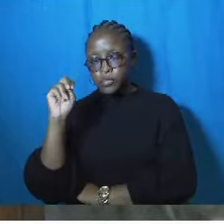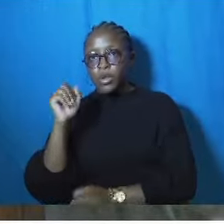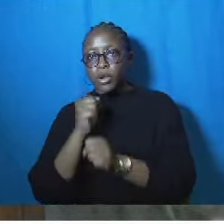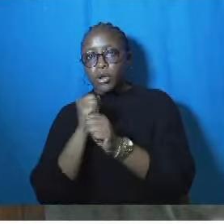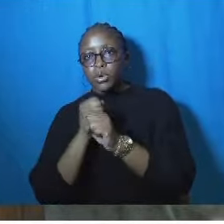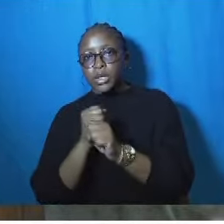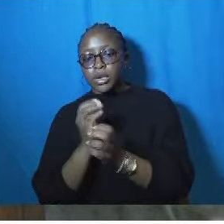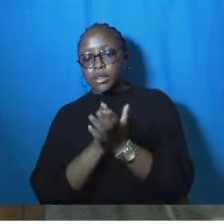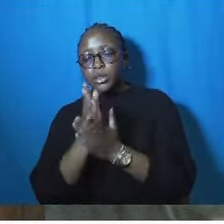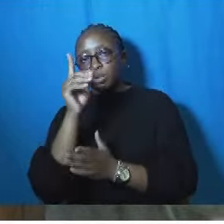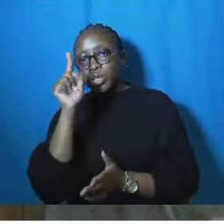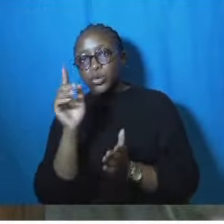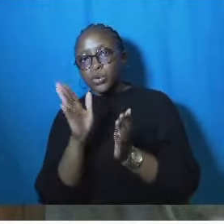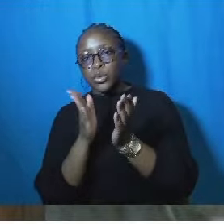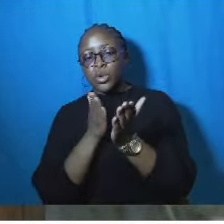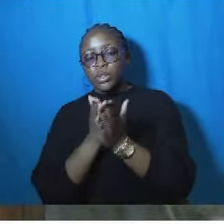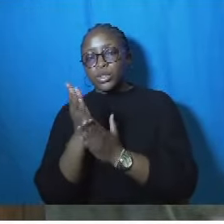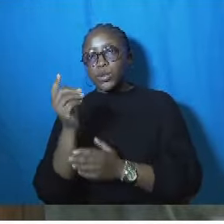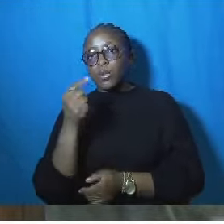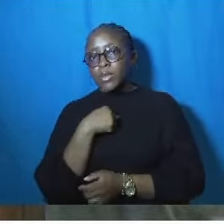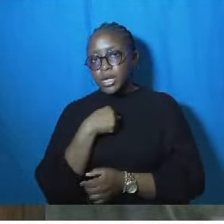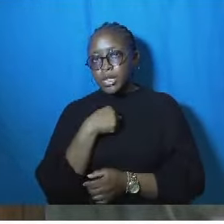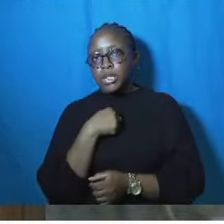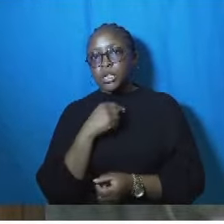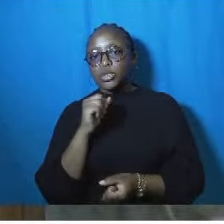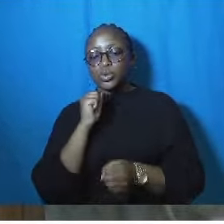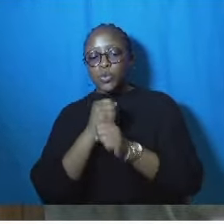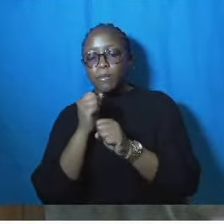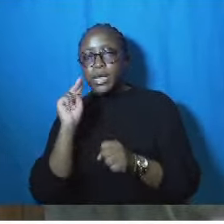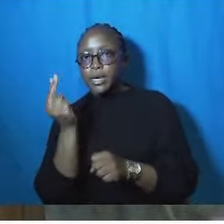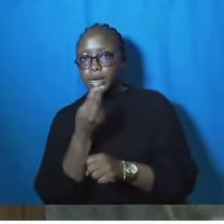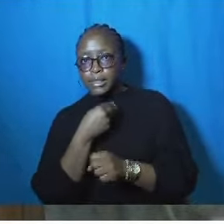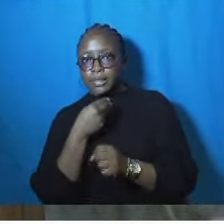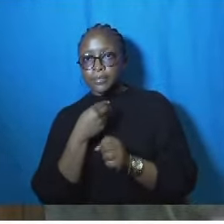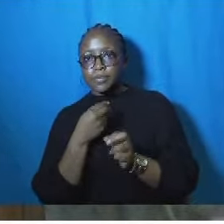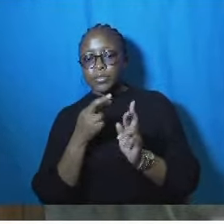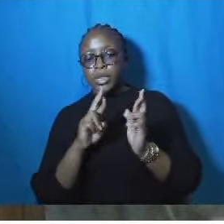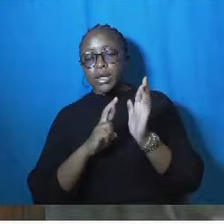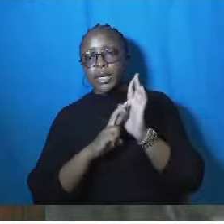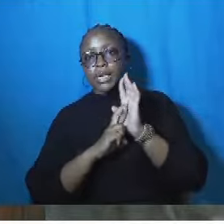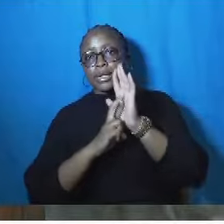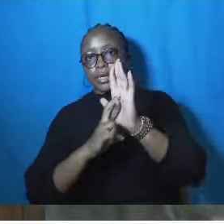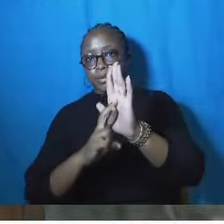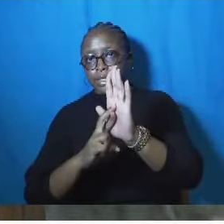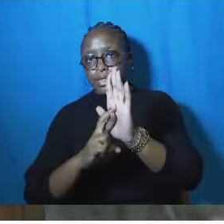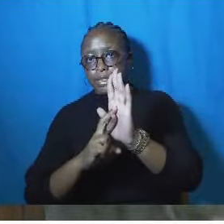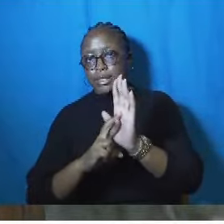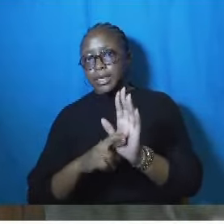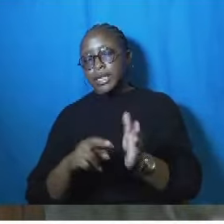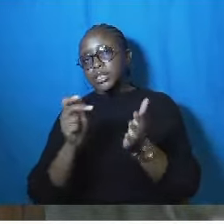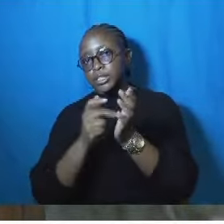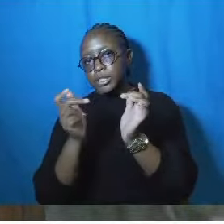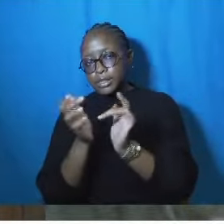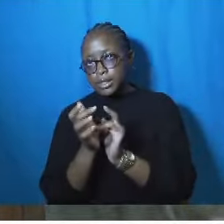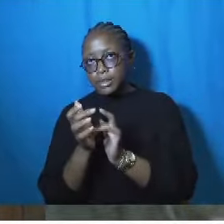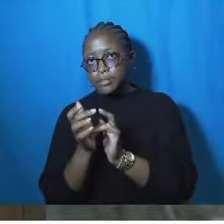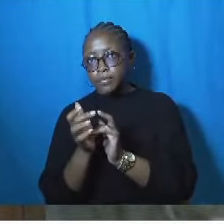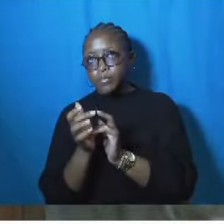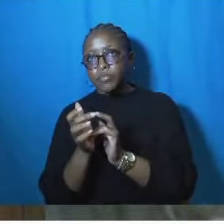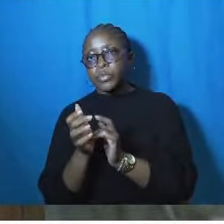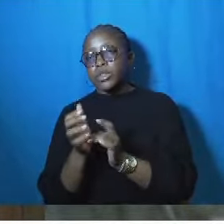us represent Jesus, to make Jesus real to us and personal, so that we may